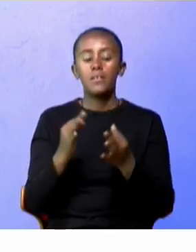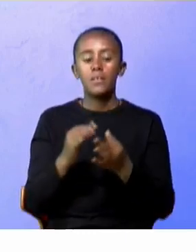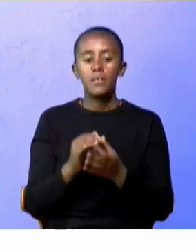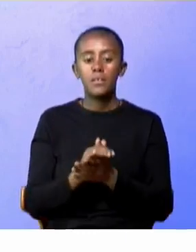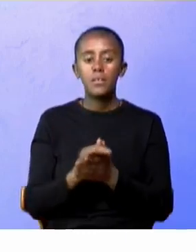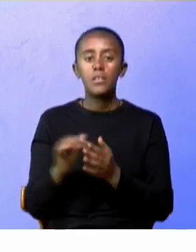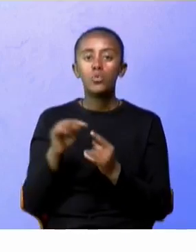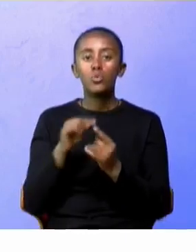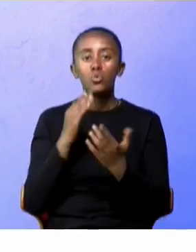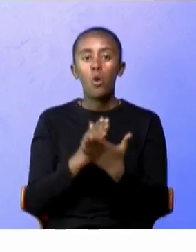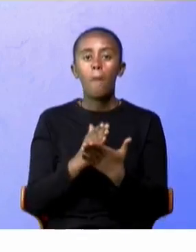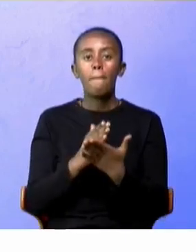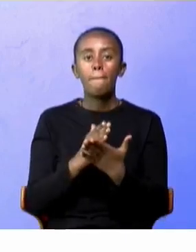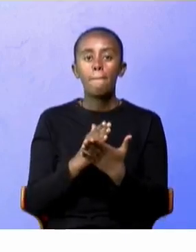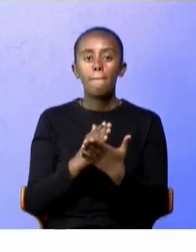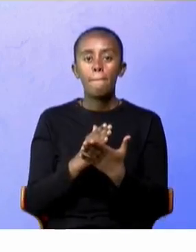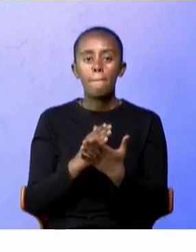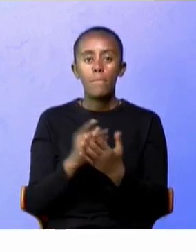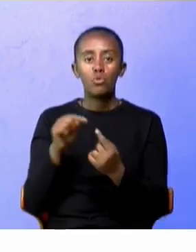to stop